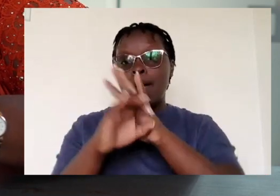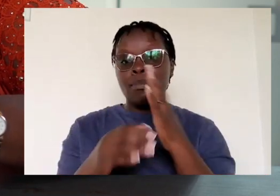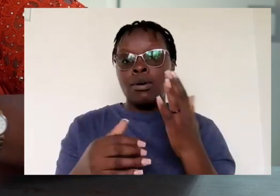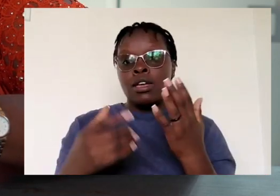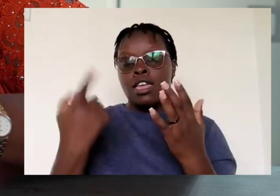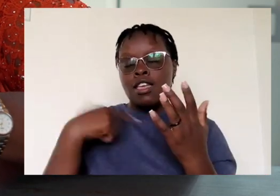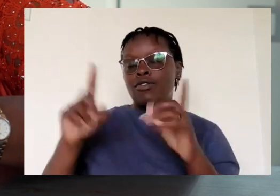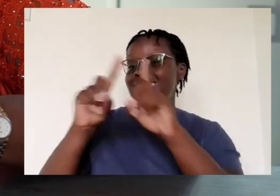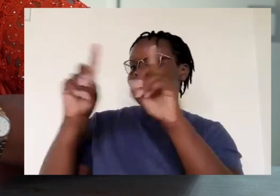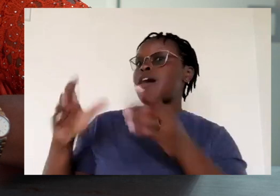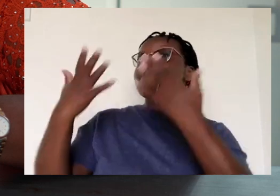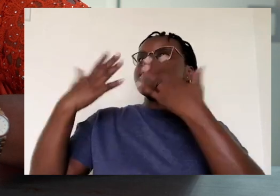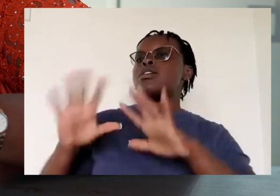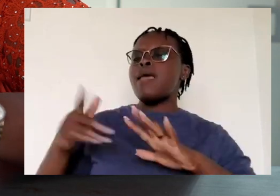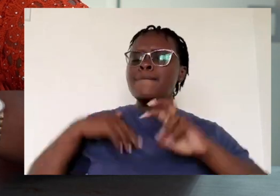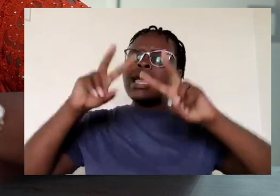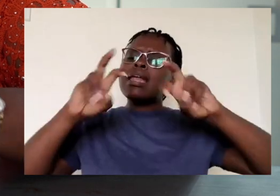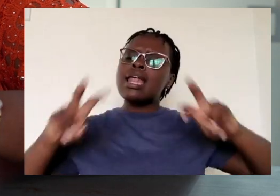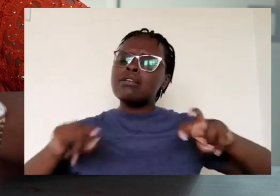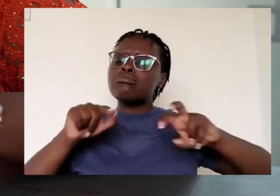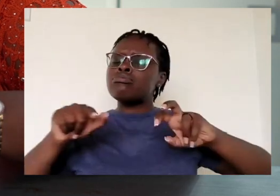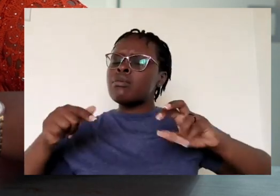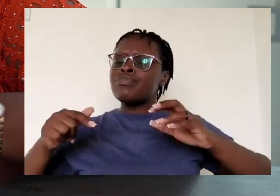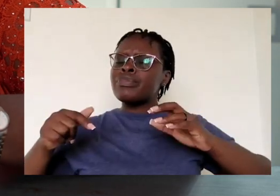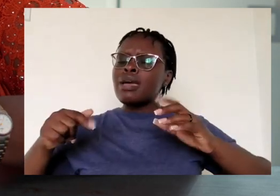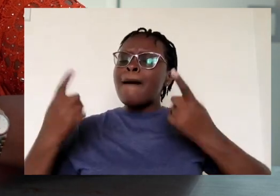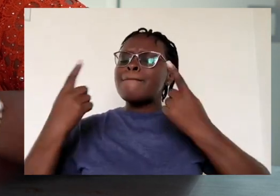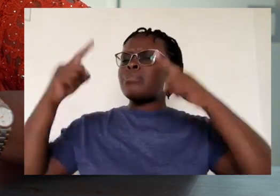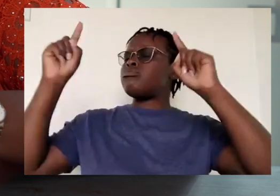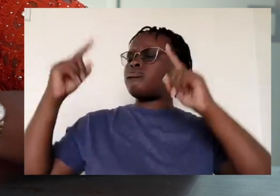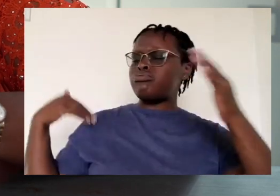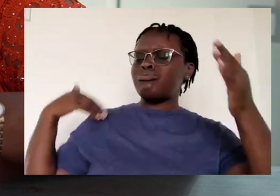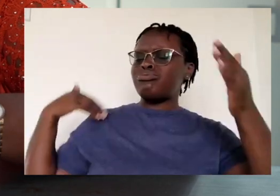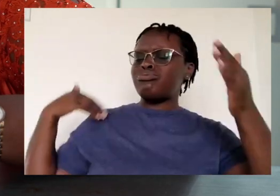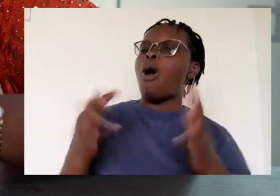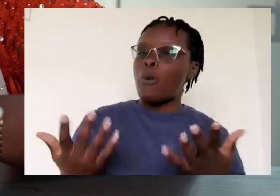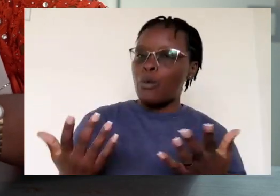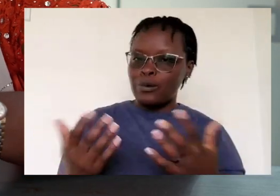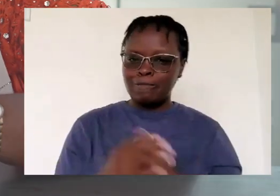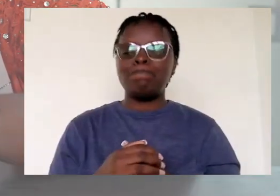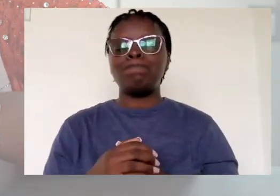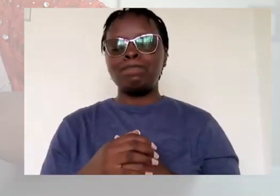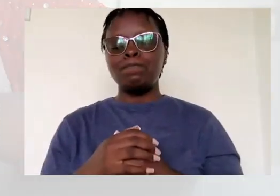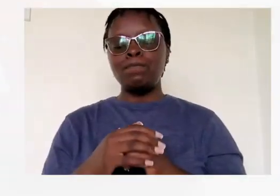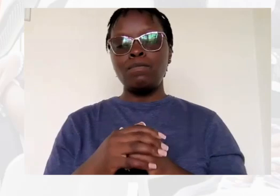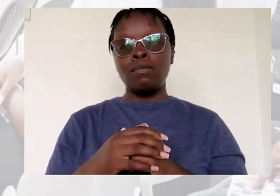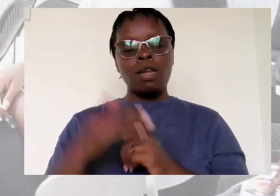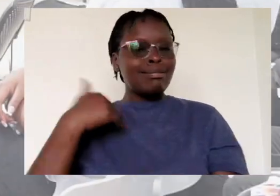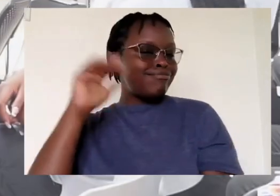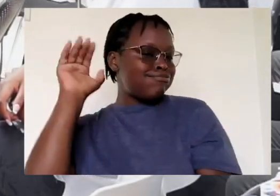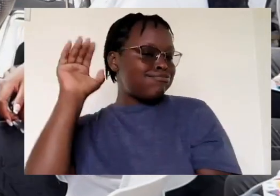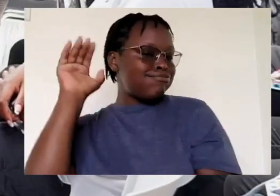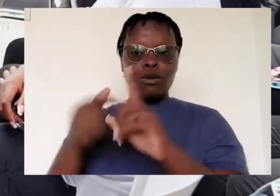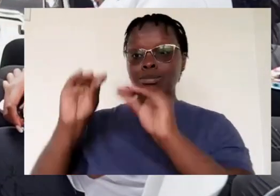for example, their results, then it is still an issue, but they have seen them using it in teaching and learning.